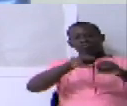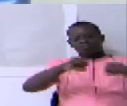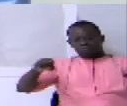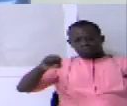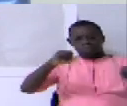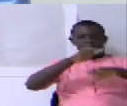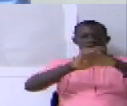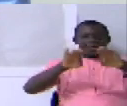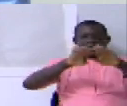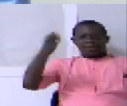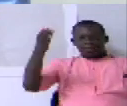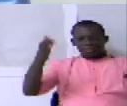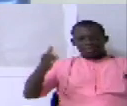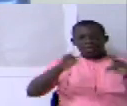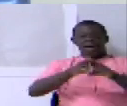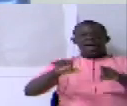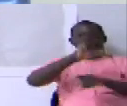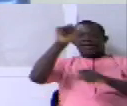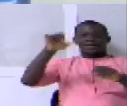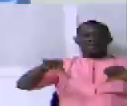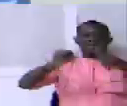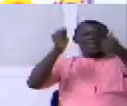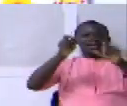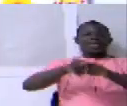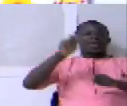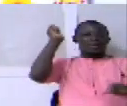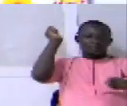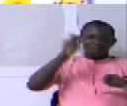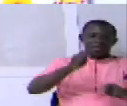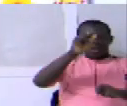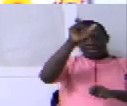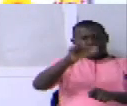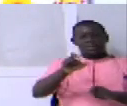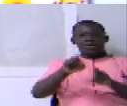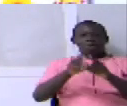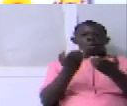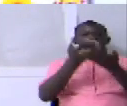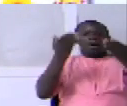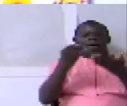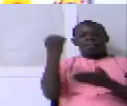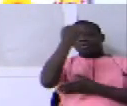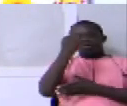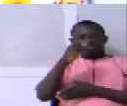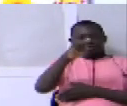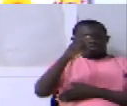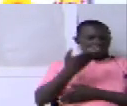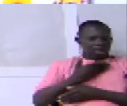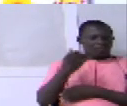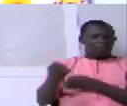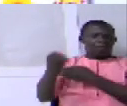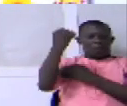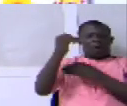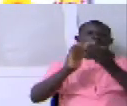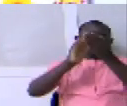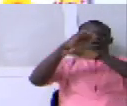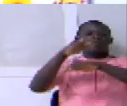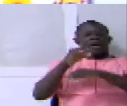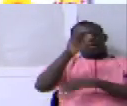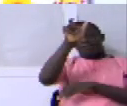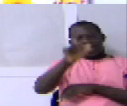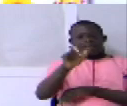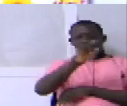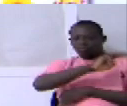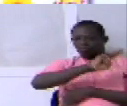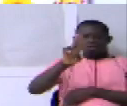have power over that person? Ani hadamaya dalilol ning asilol la karola. Fo manyim fana lon